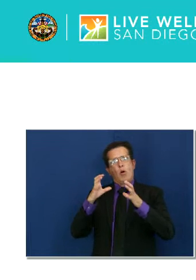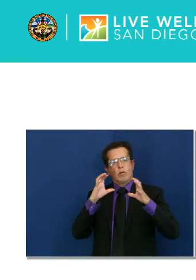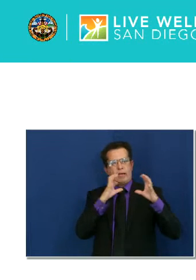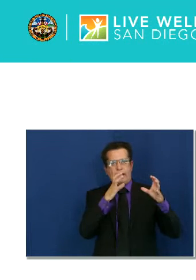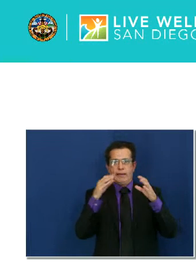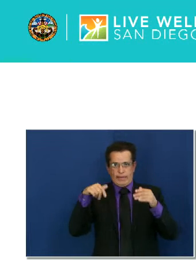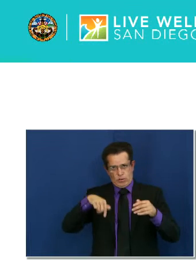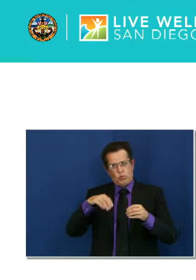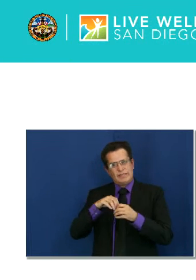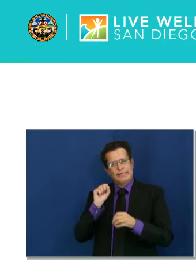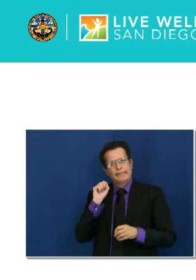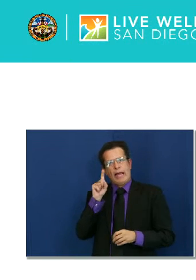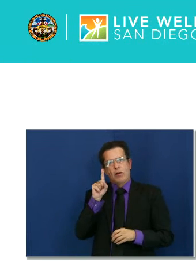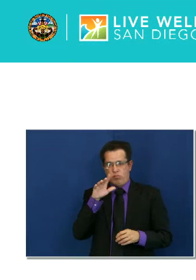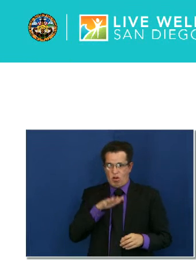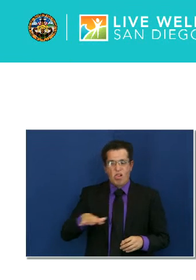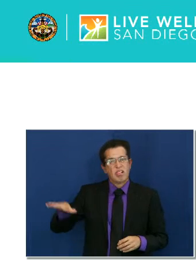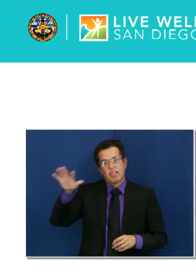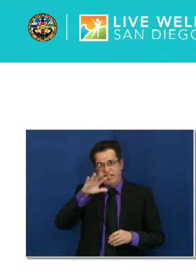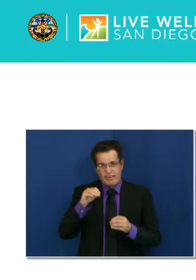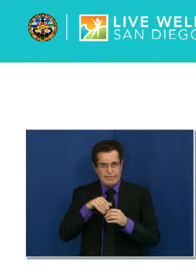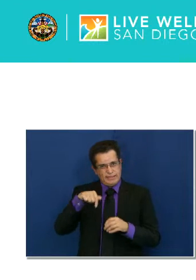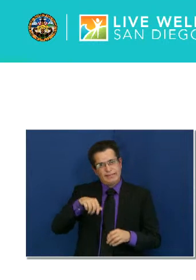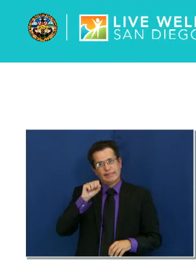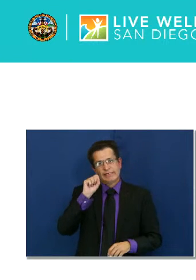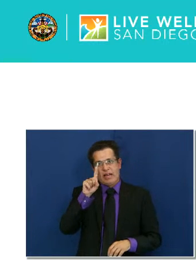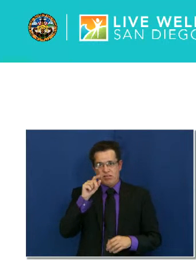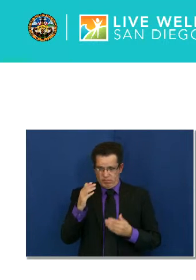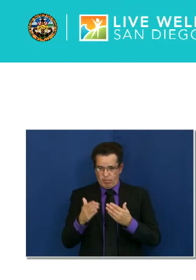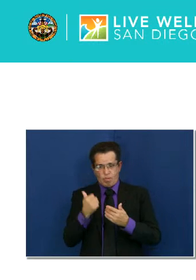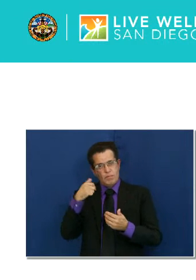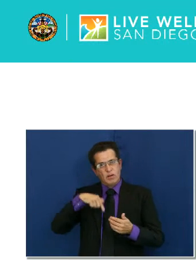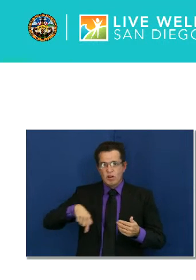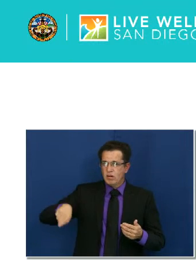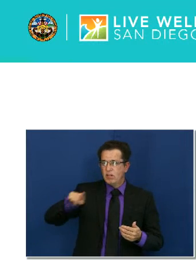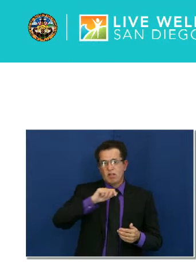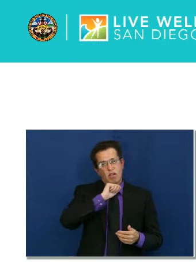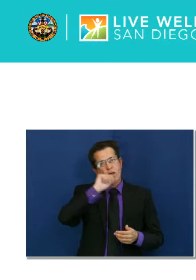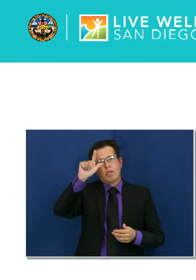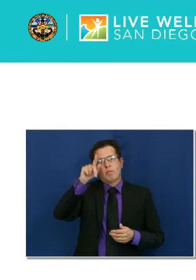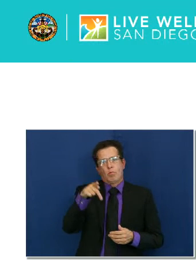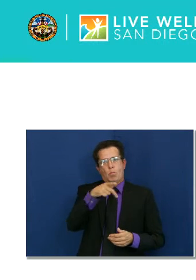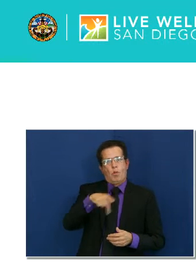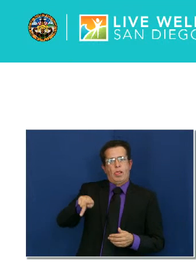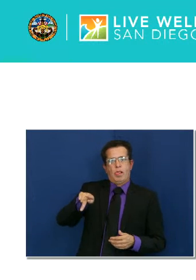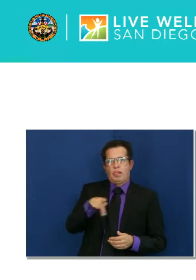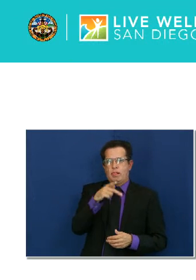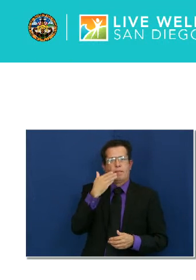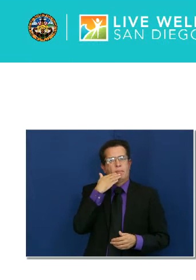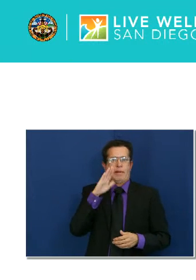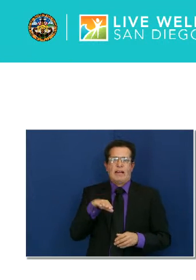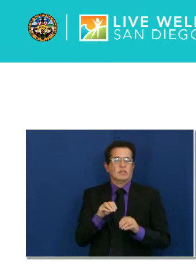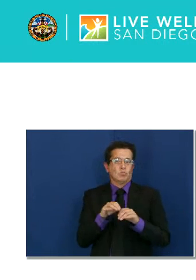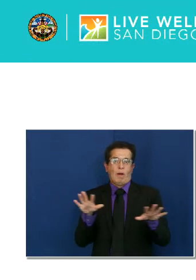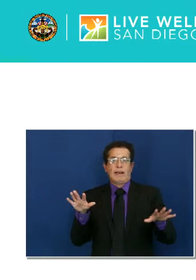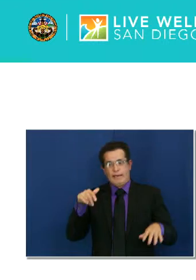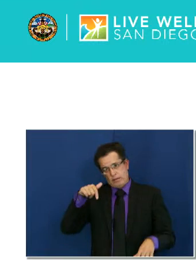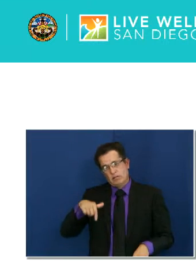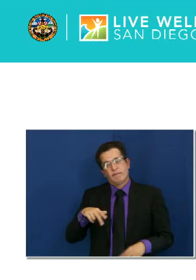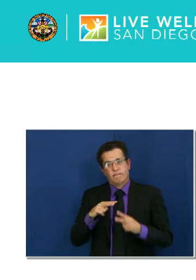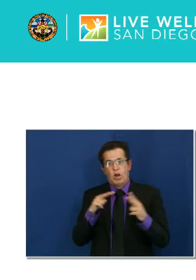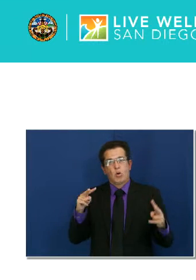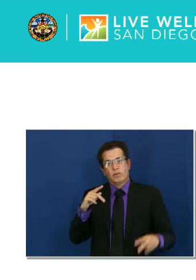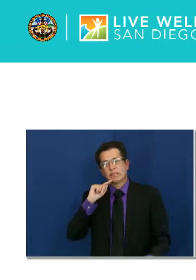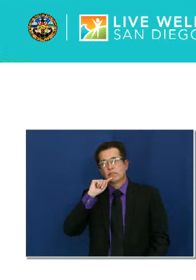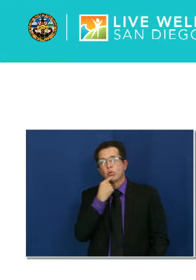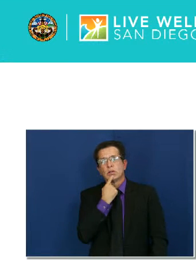the entire county also is practically purple. So this is very serious.